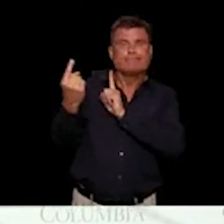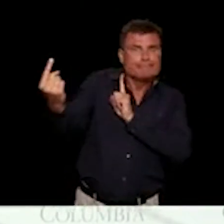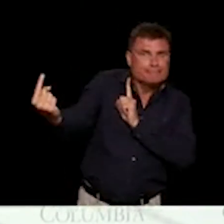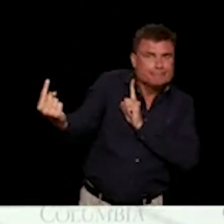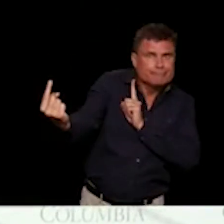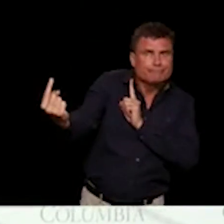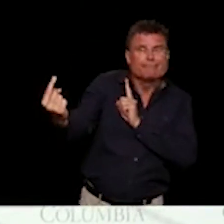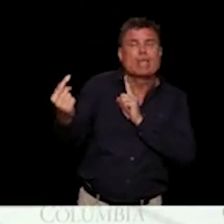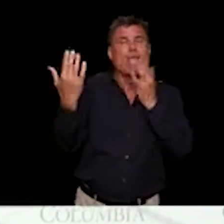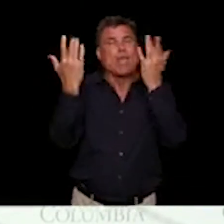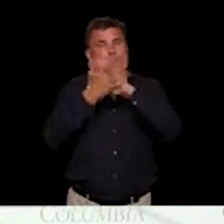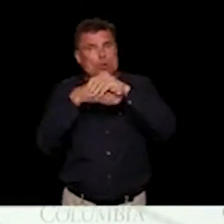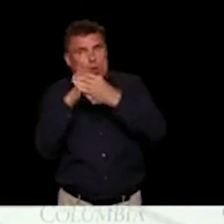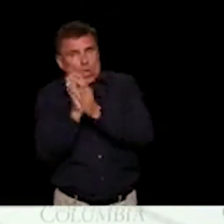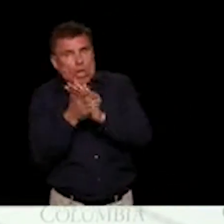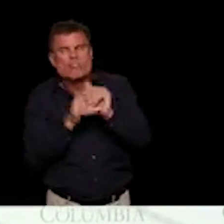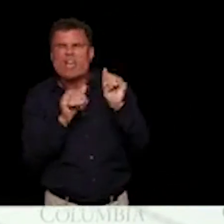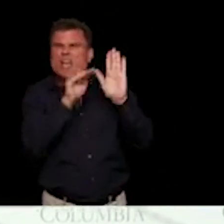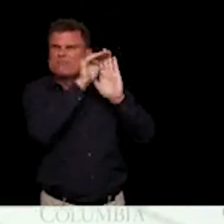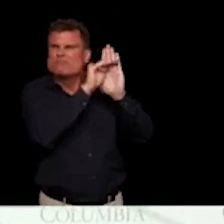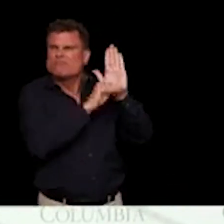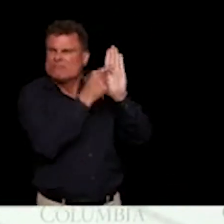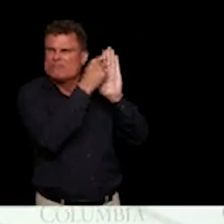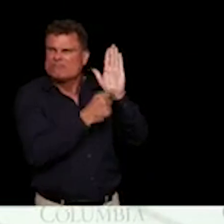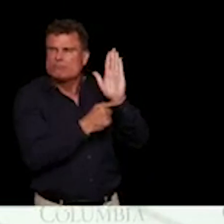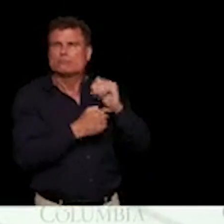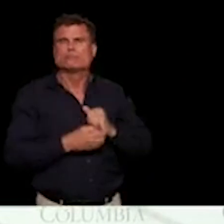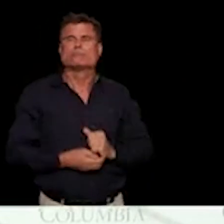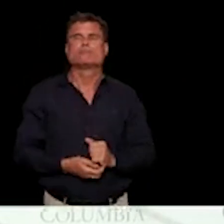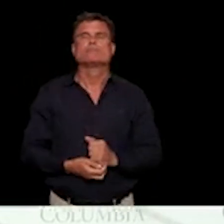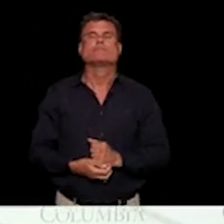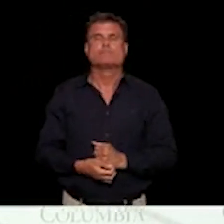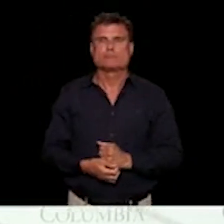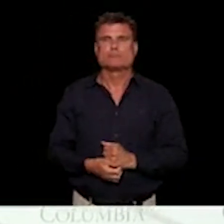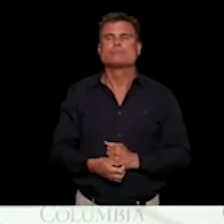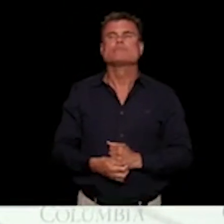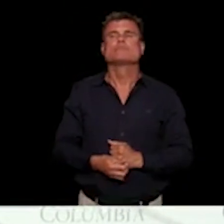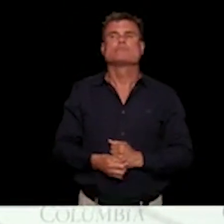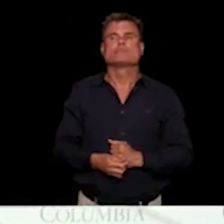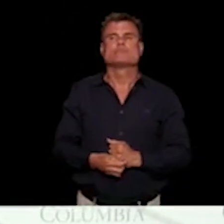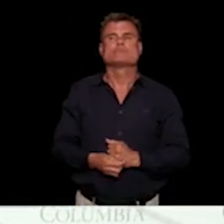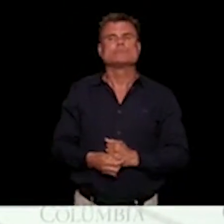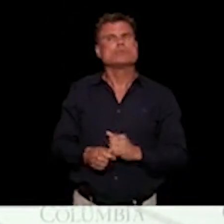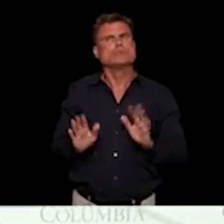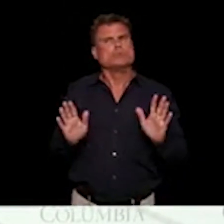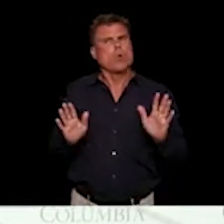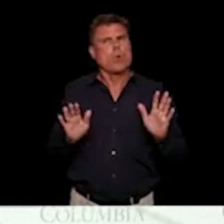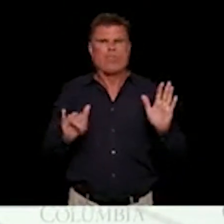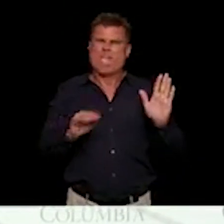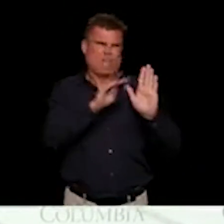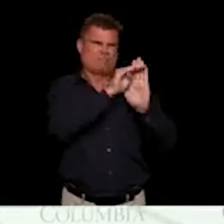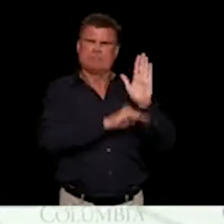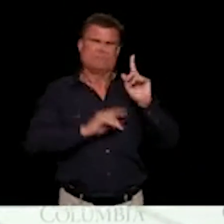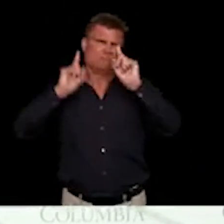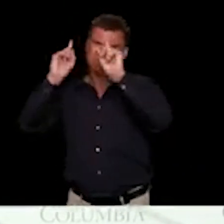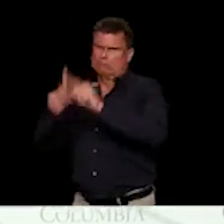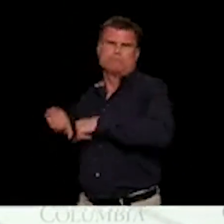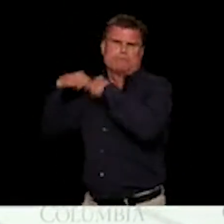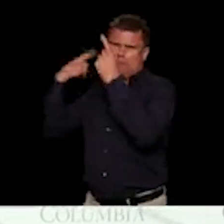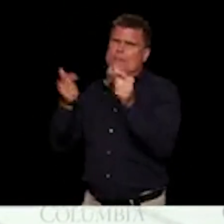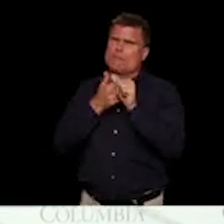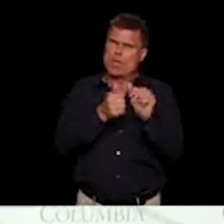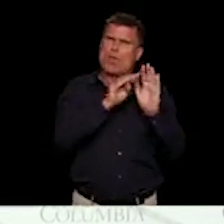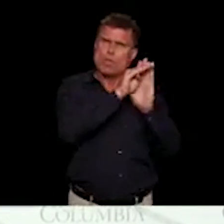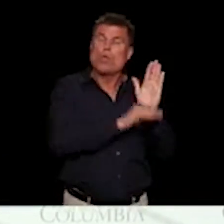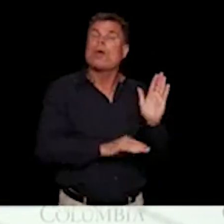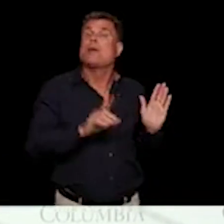health, the work of public health needs to continue and has been very strong, is working with people to apply these guidelines to their